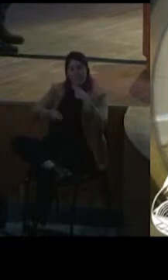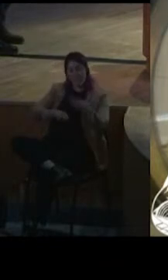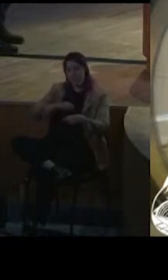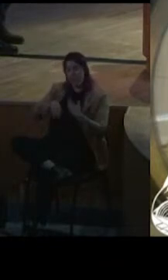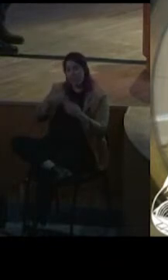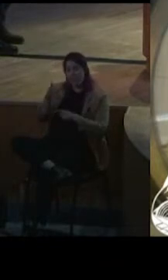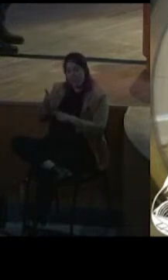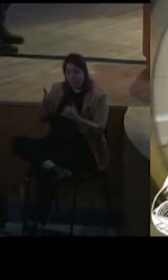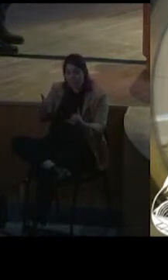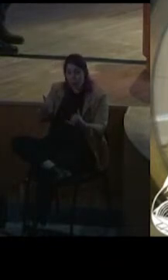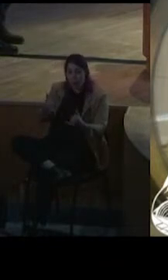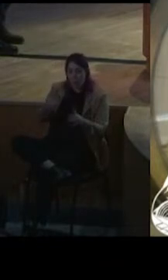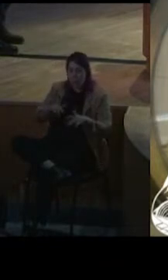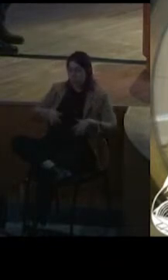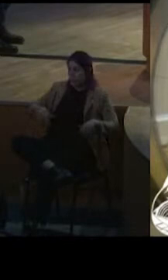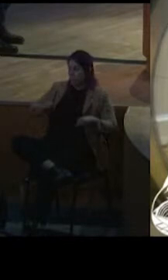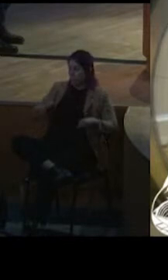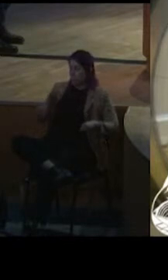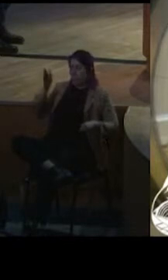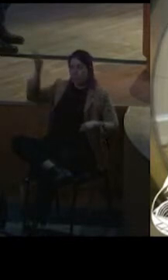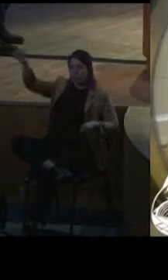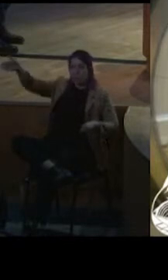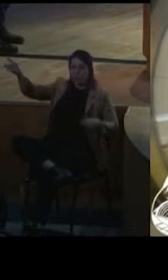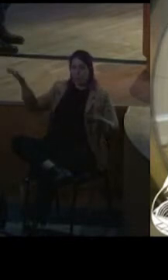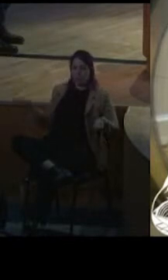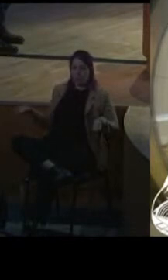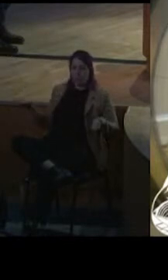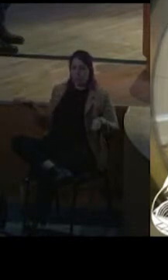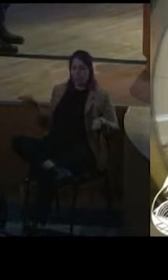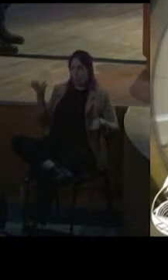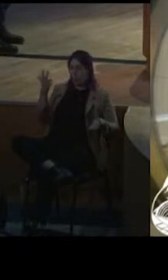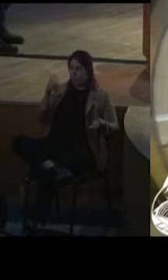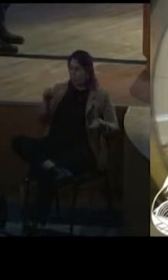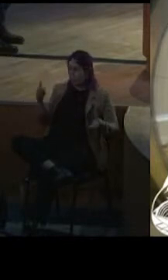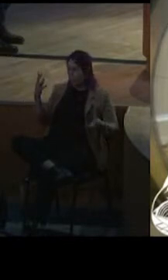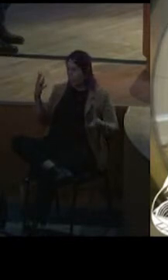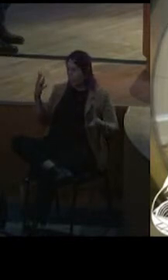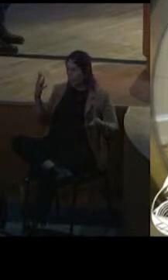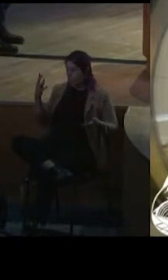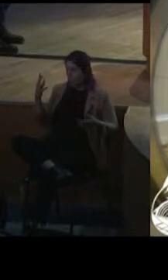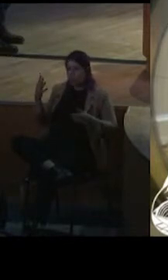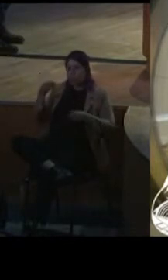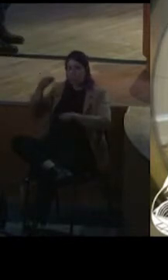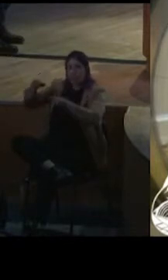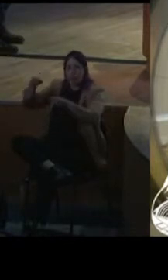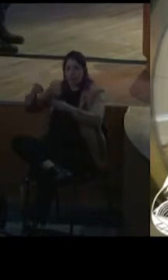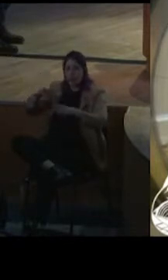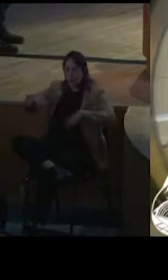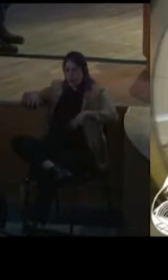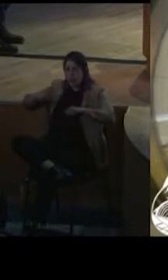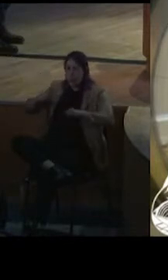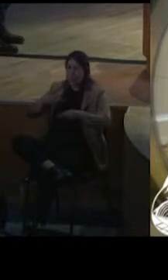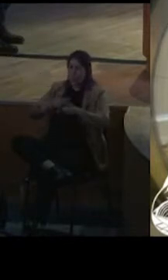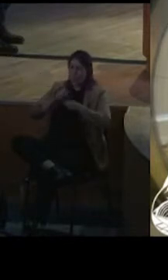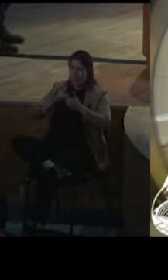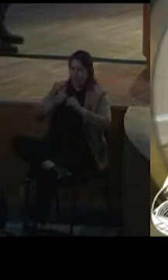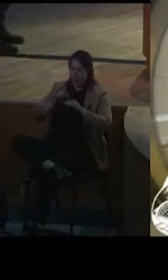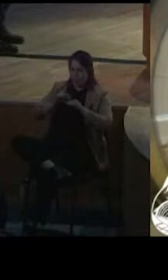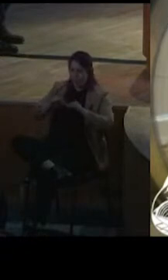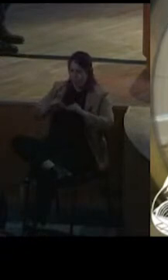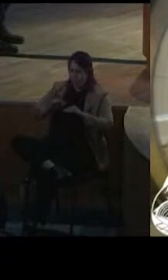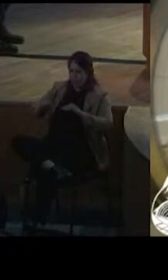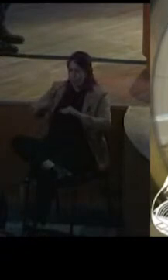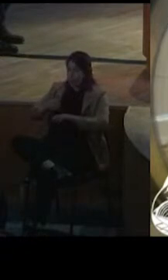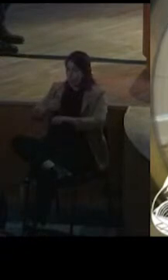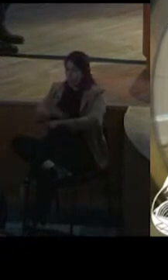now, there is no fish that's going to be here for 3 to 4, possibly even 10 generations later. So the restoration